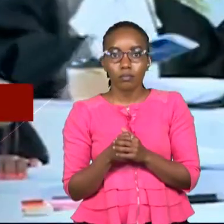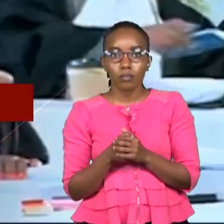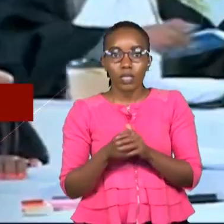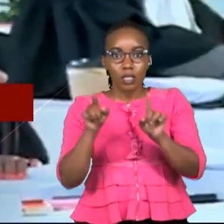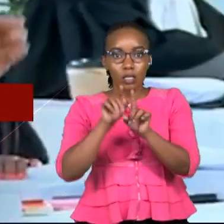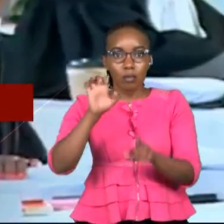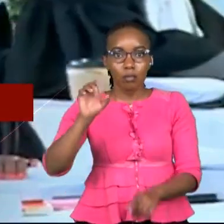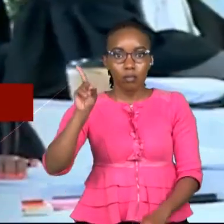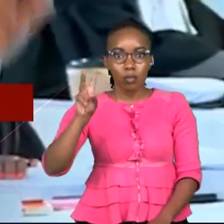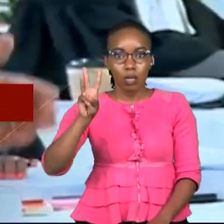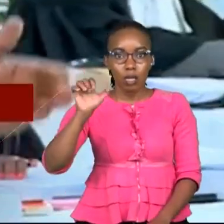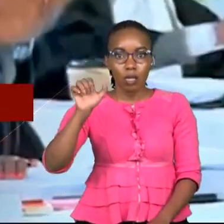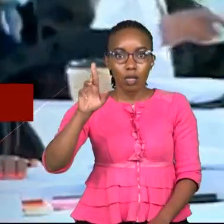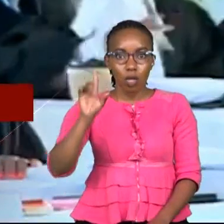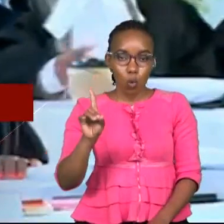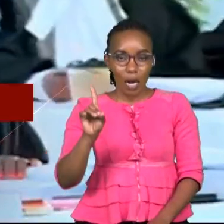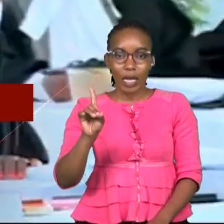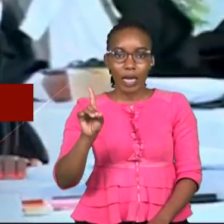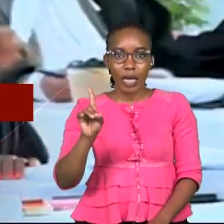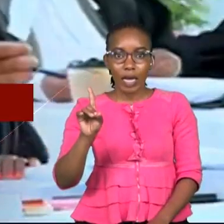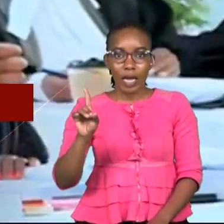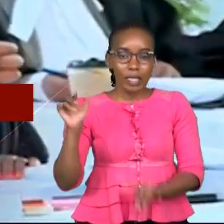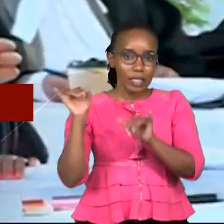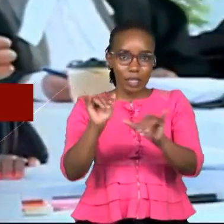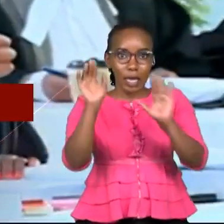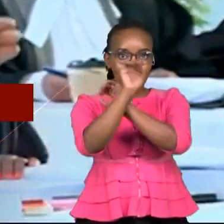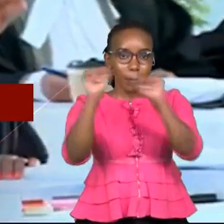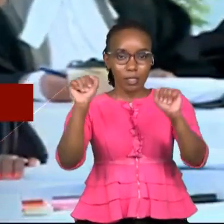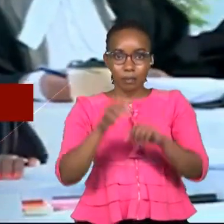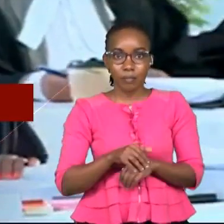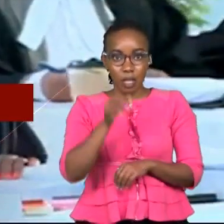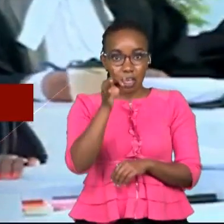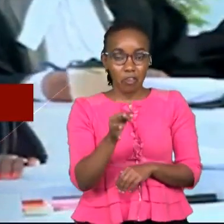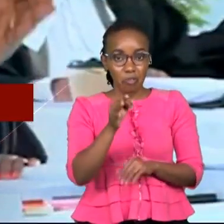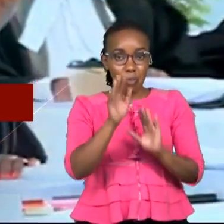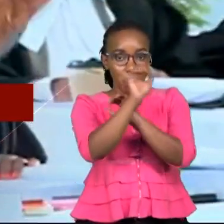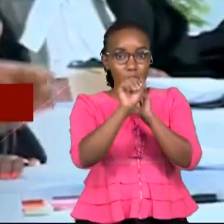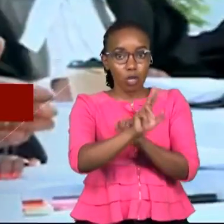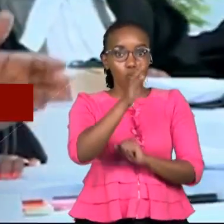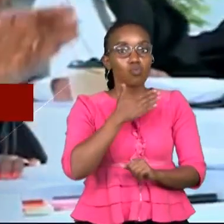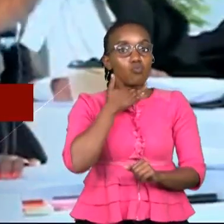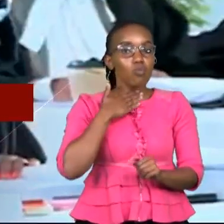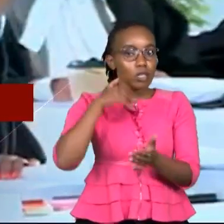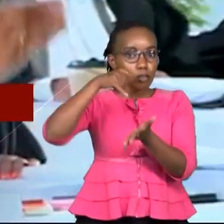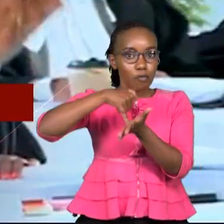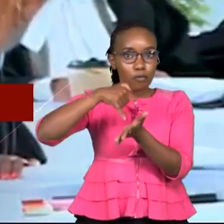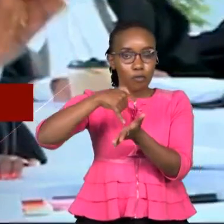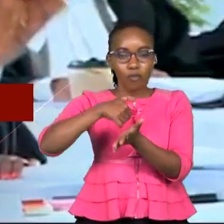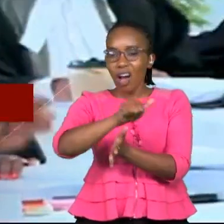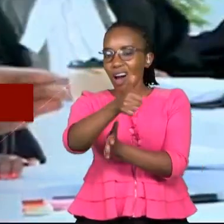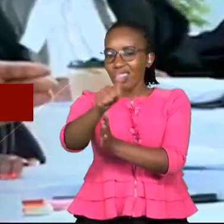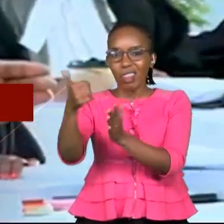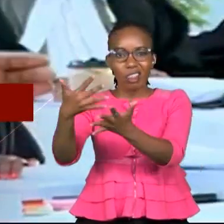VIII, must remain the president if he wants to engage in the affairs of other